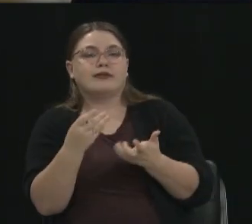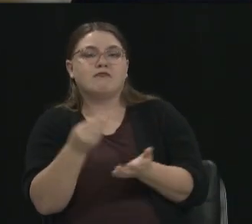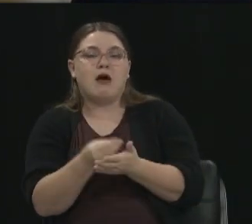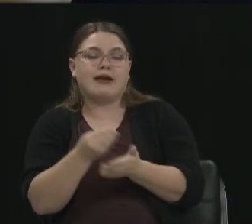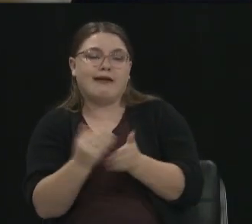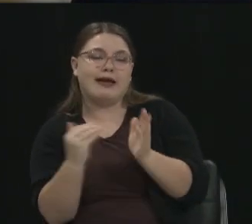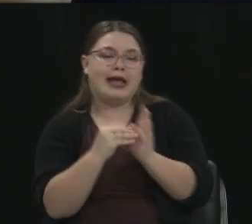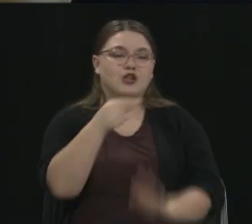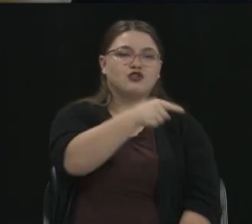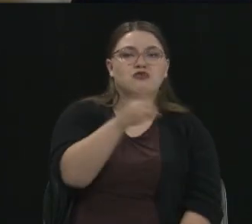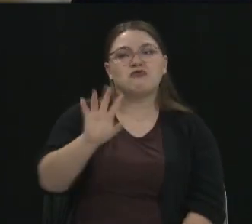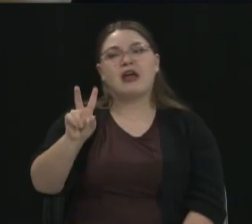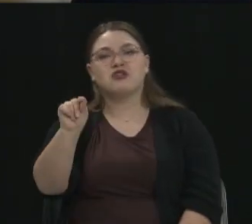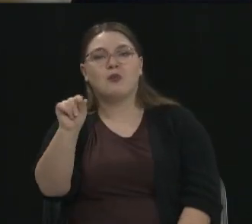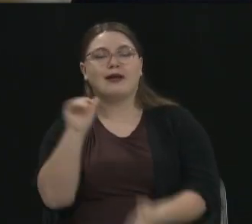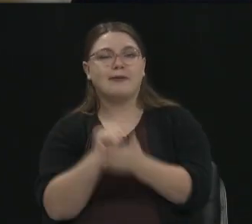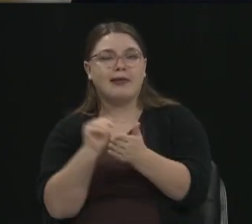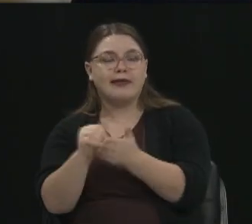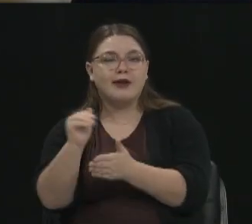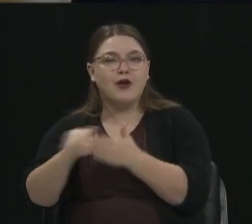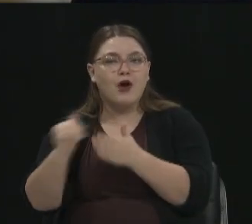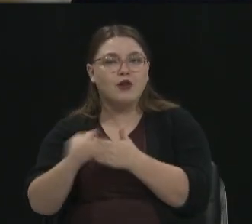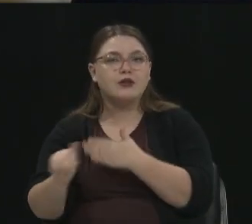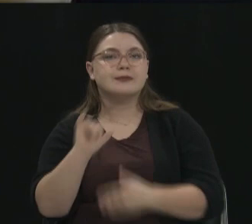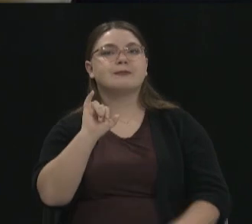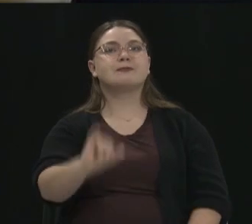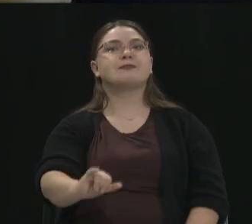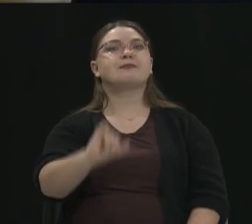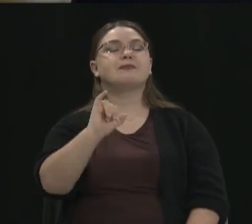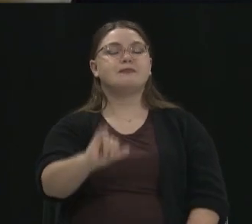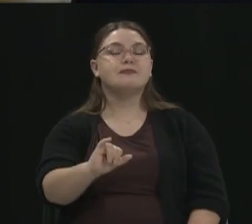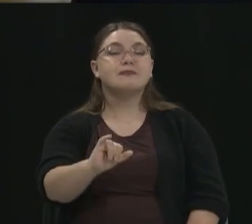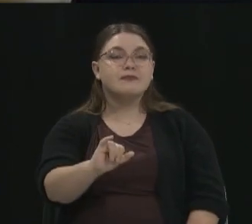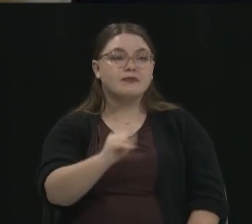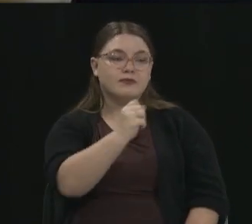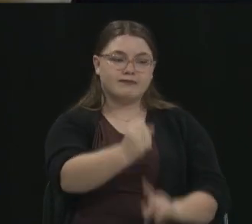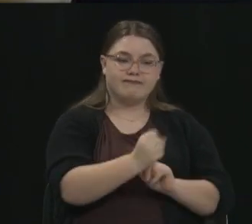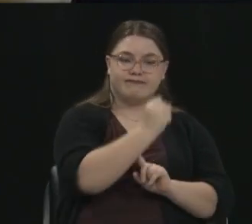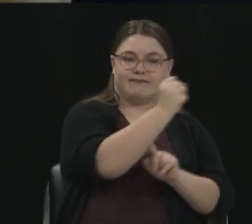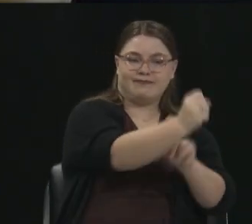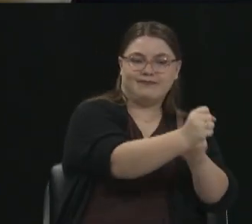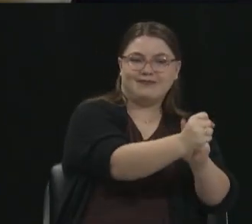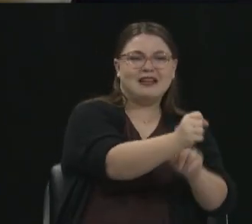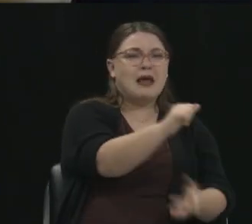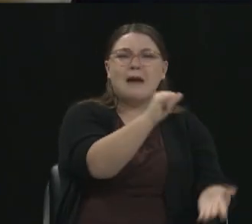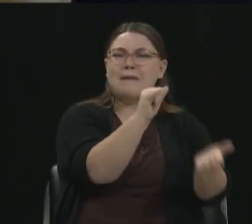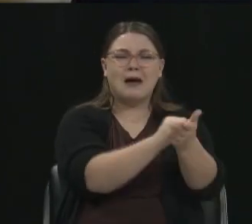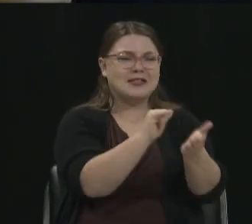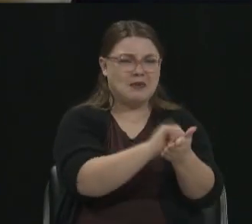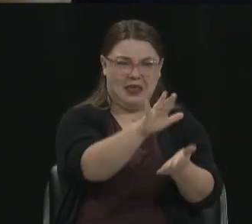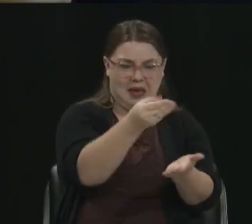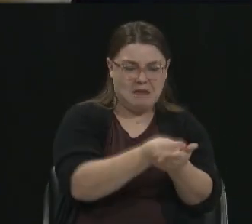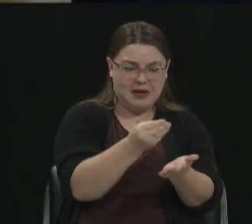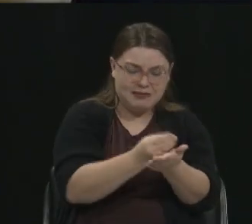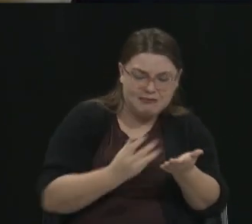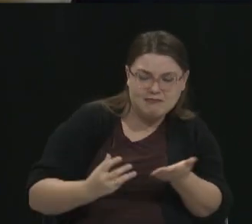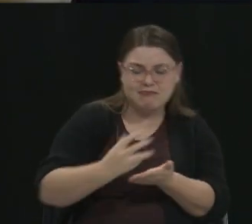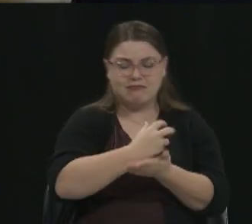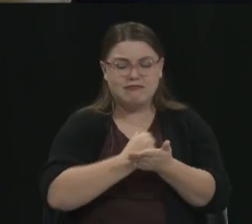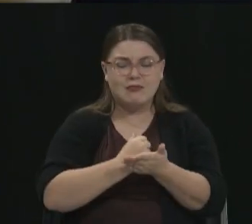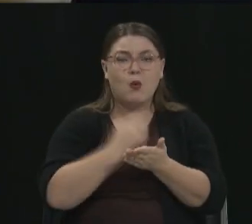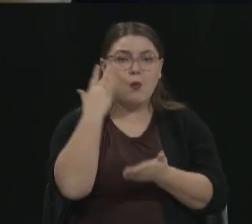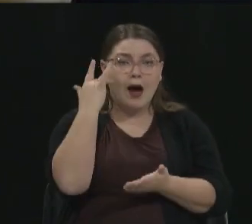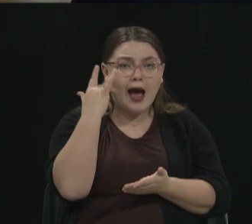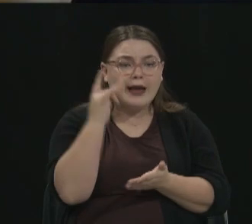about that position that it puts candidates in that cannot possibly raise that amount of money because they raise in small